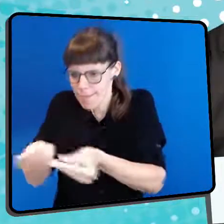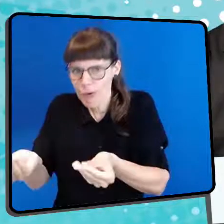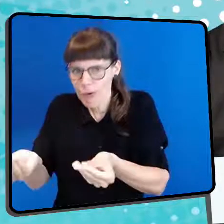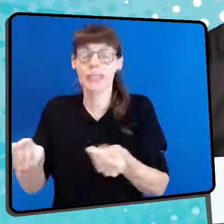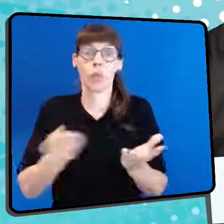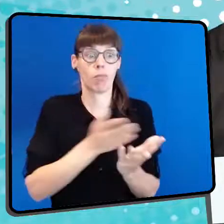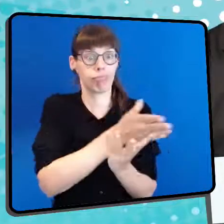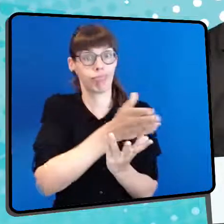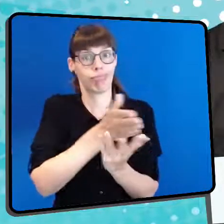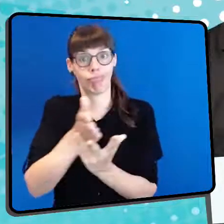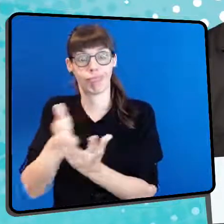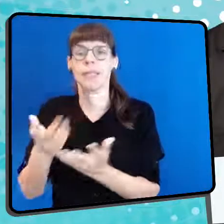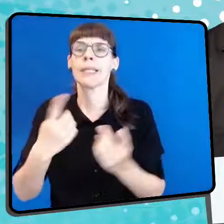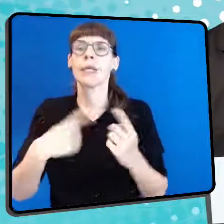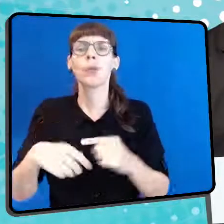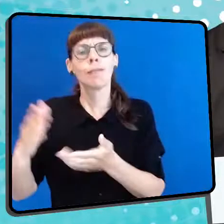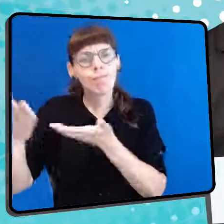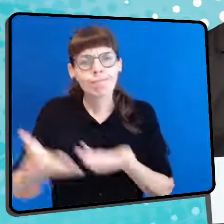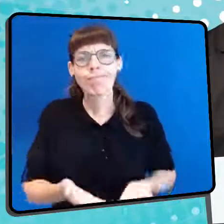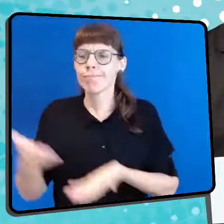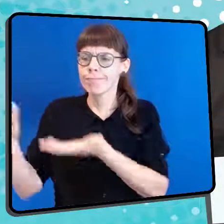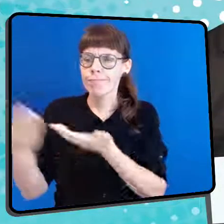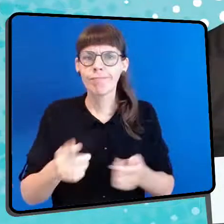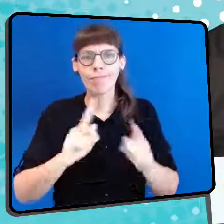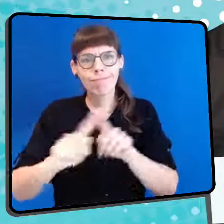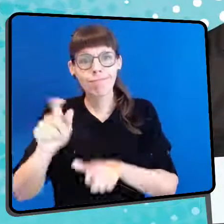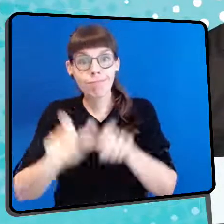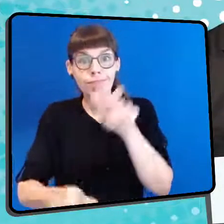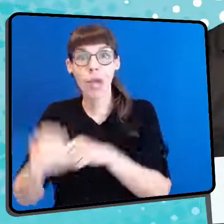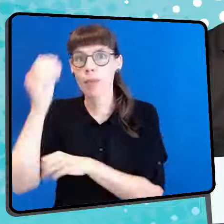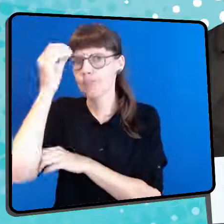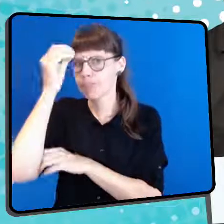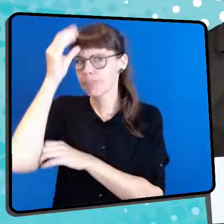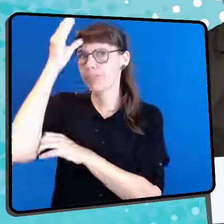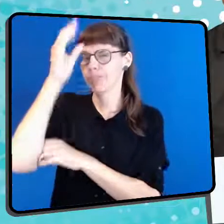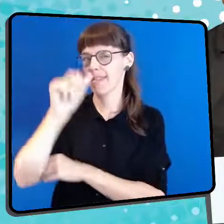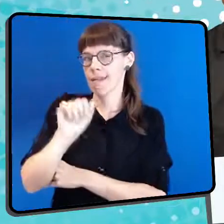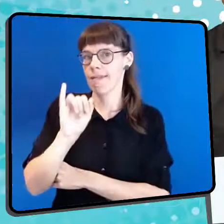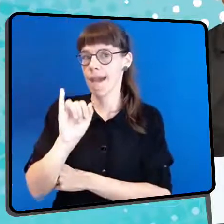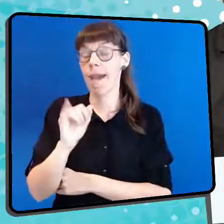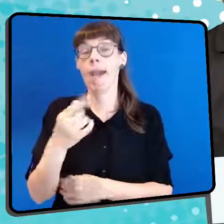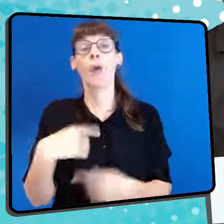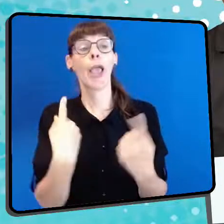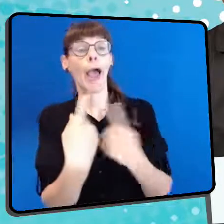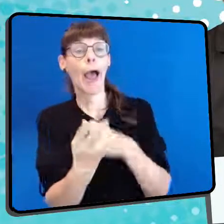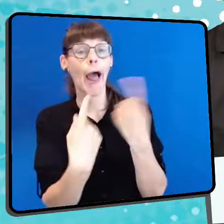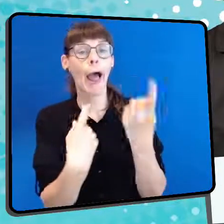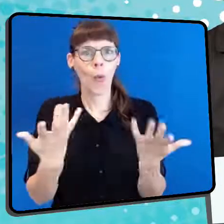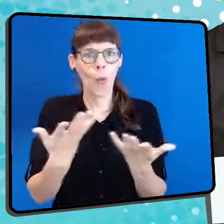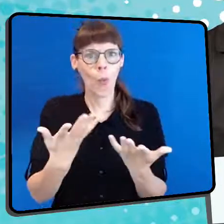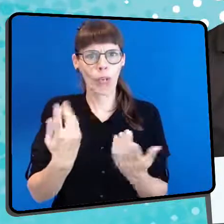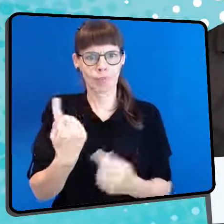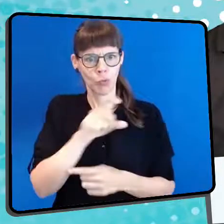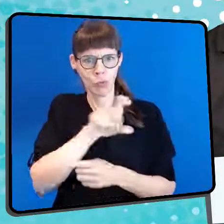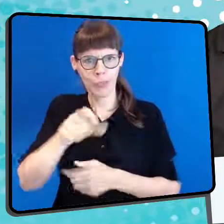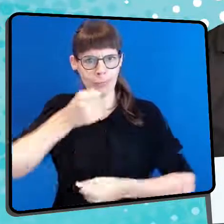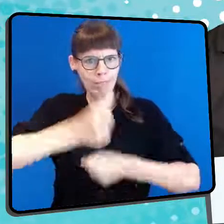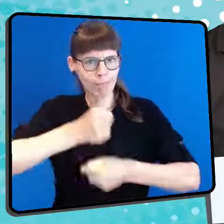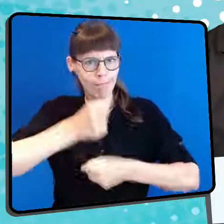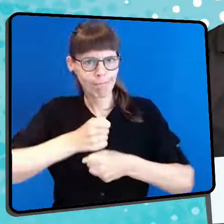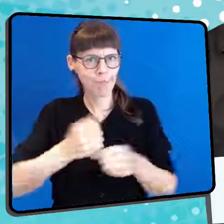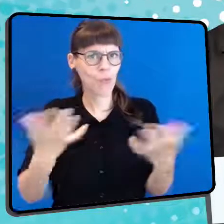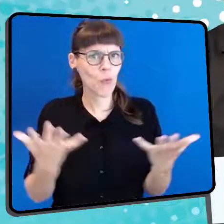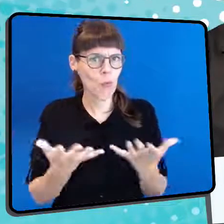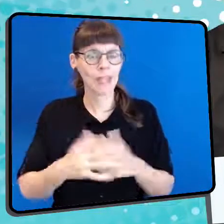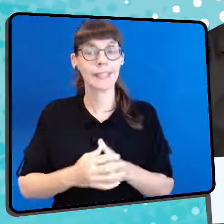world that are professionals in the AI space to have a chat and talk about what they're doing during the week. So this is the 15th